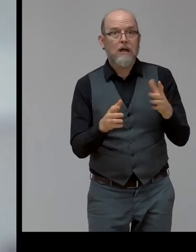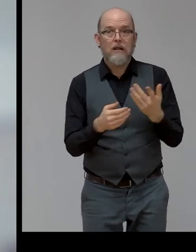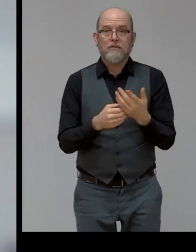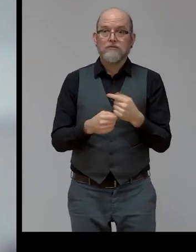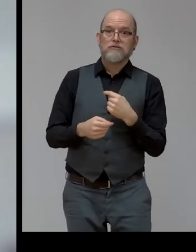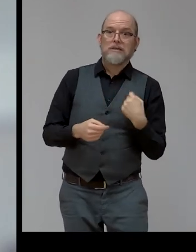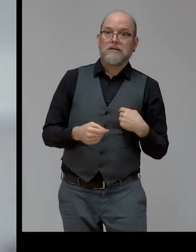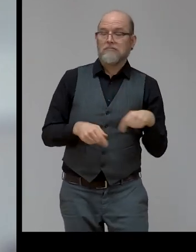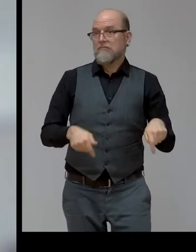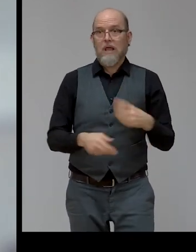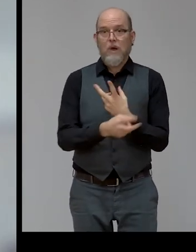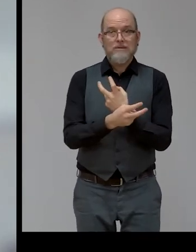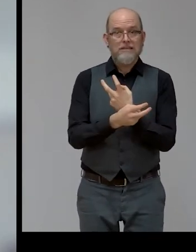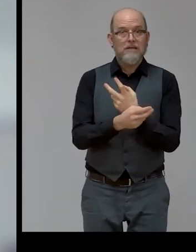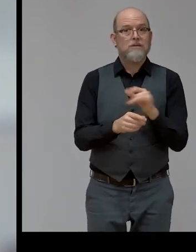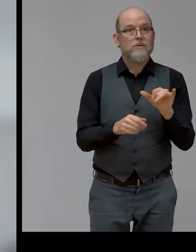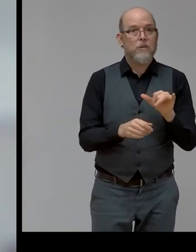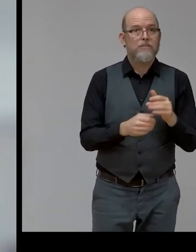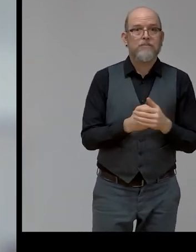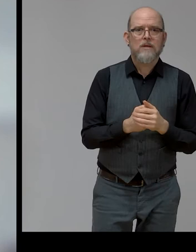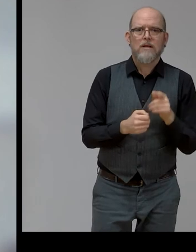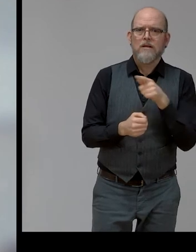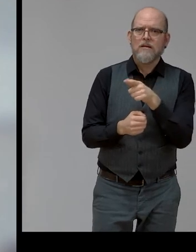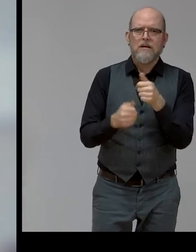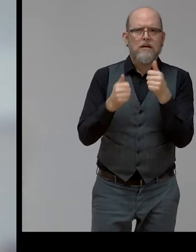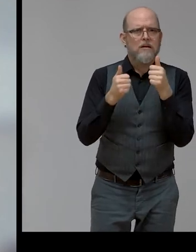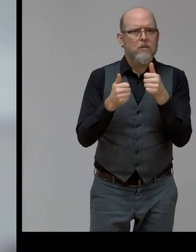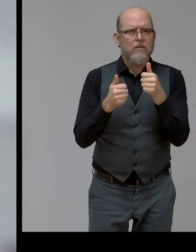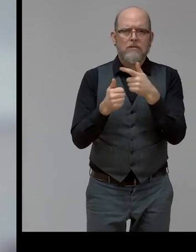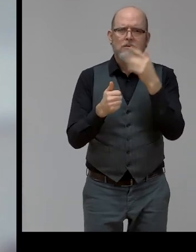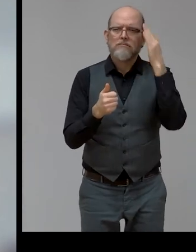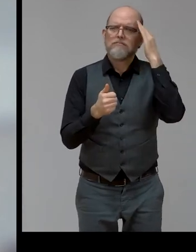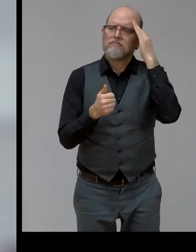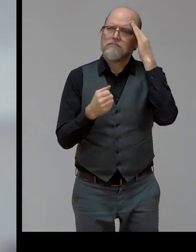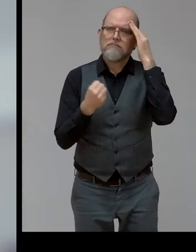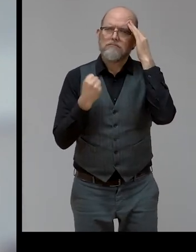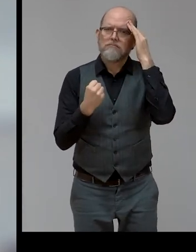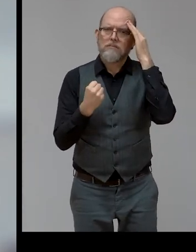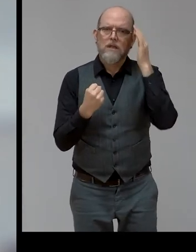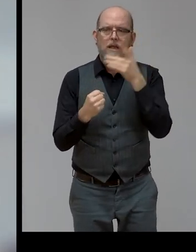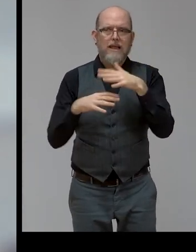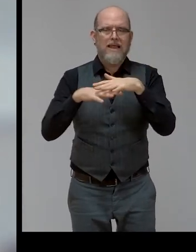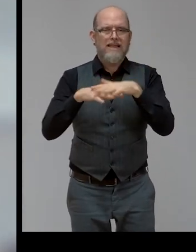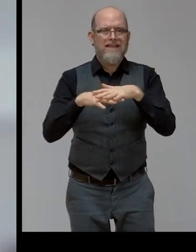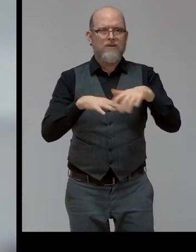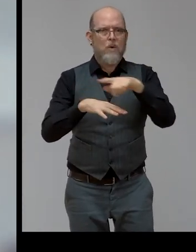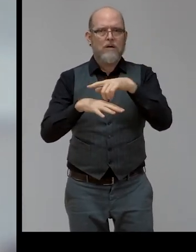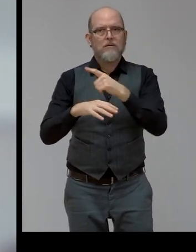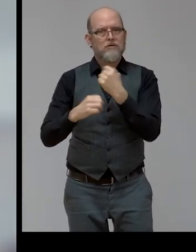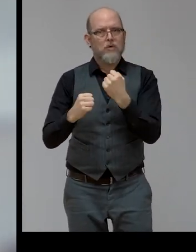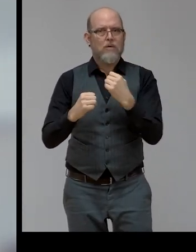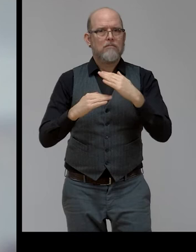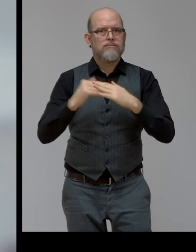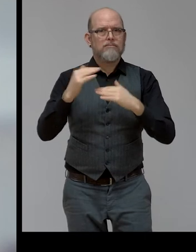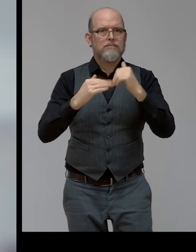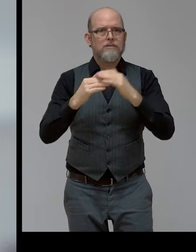is a fervent believer that building and belonging to the networks is a way of life. And this is exactly